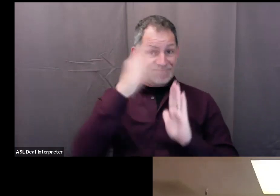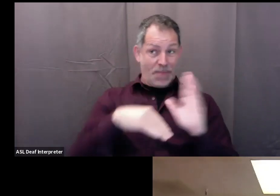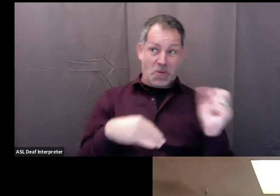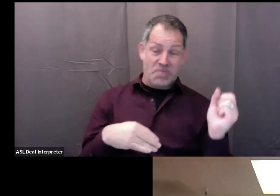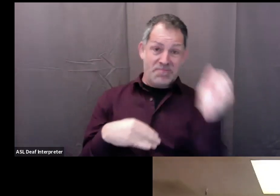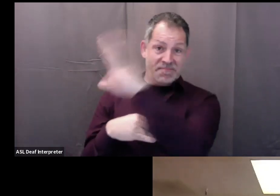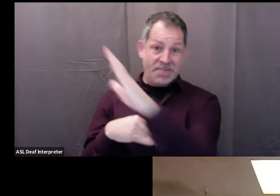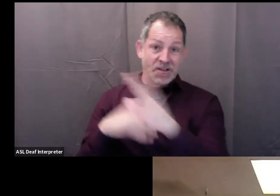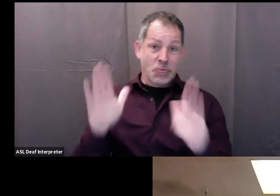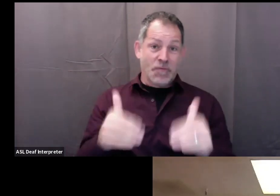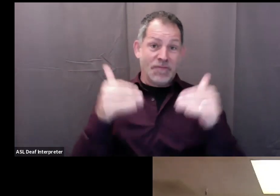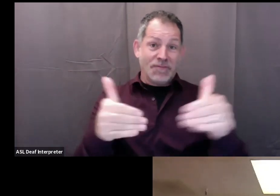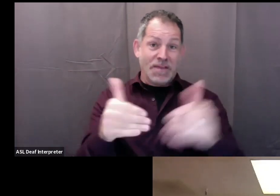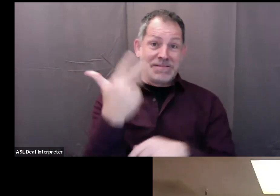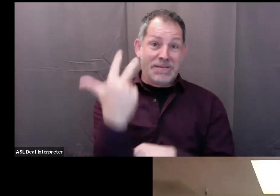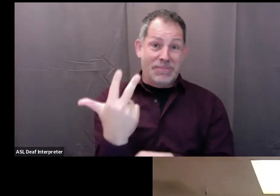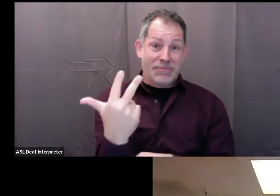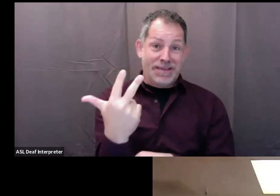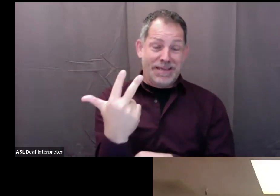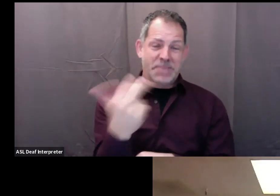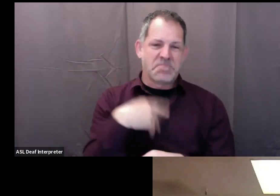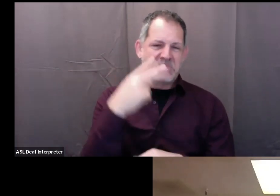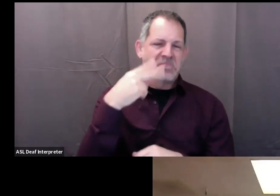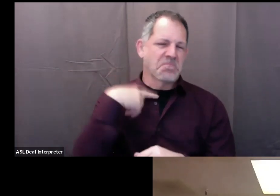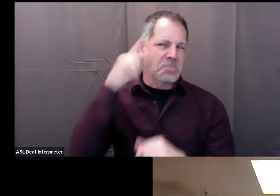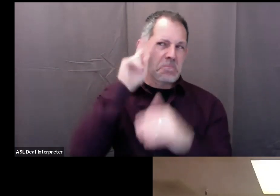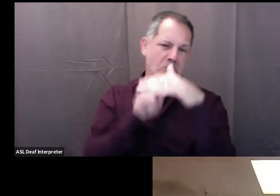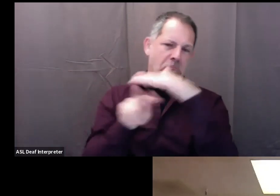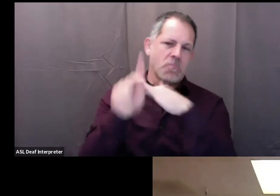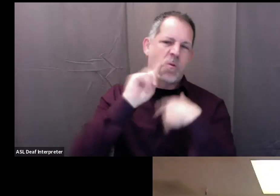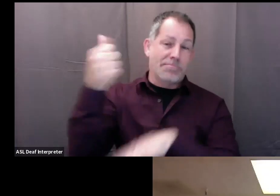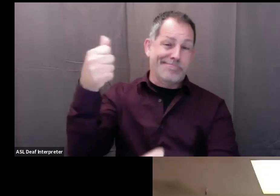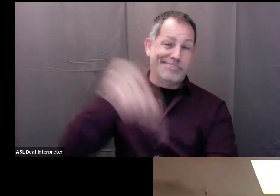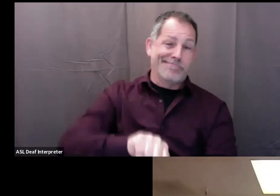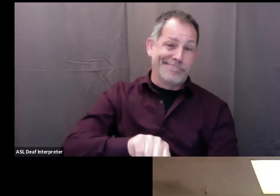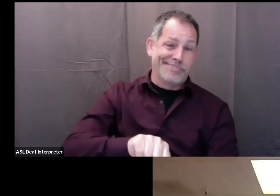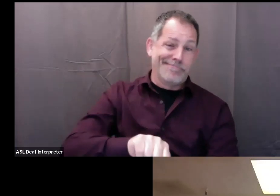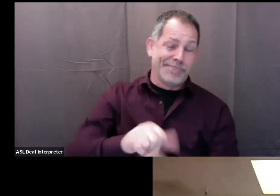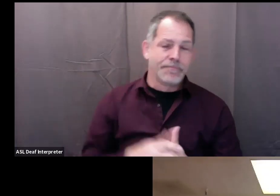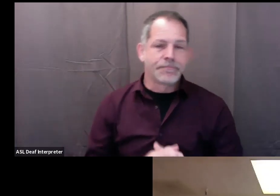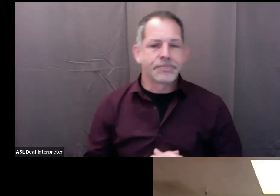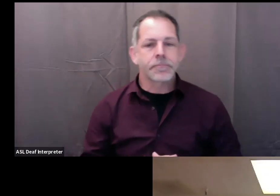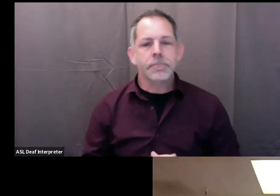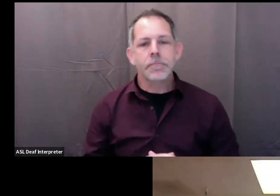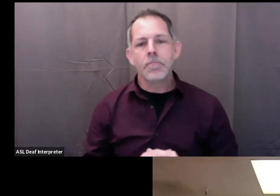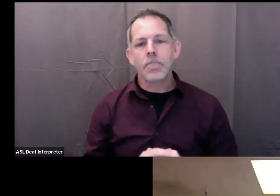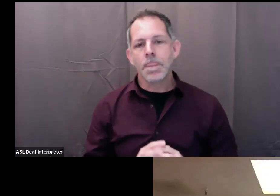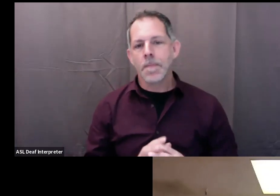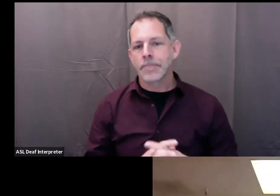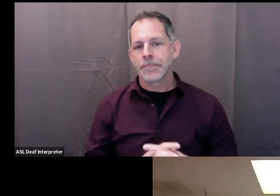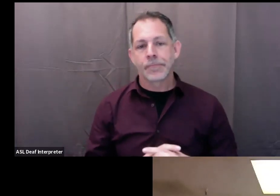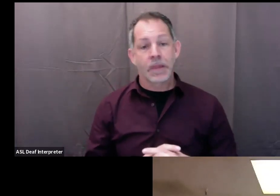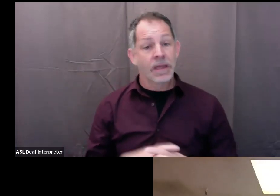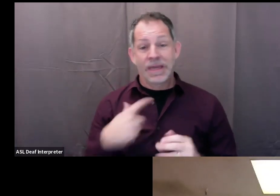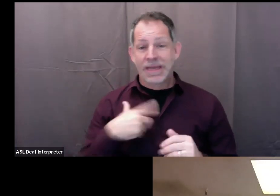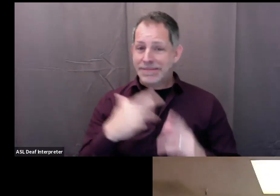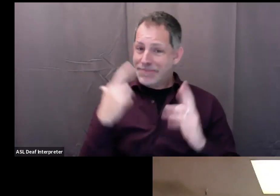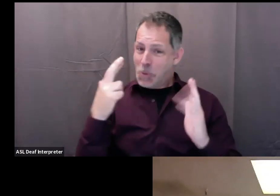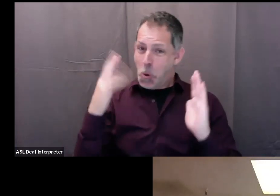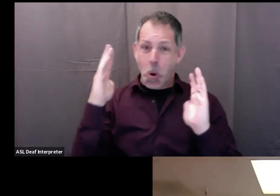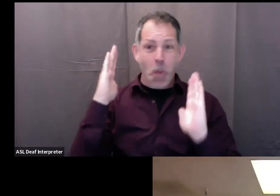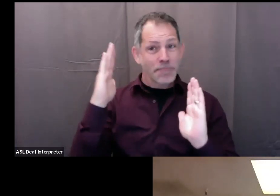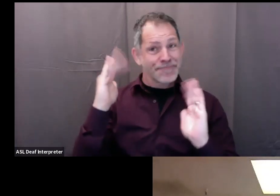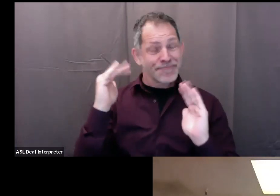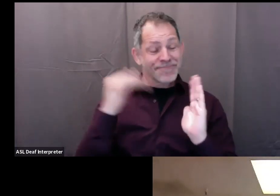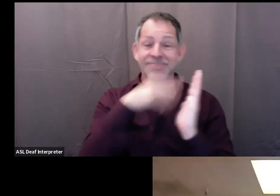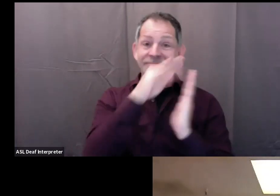are also. We were very hopeful that we would be able to move to phase 3 quickly, but we really need more time